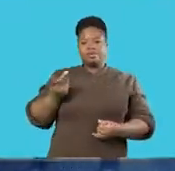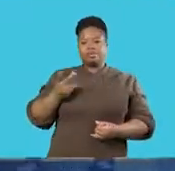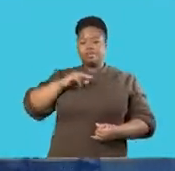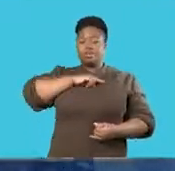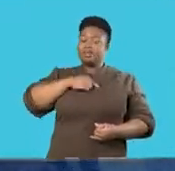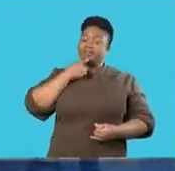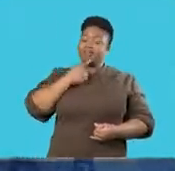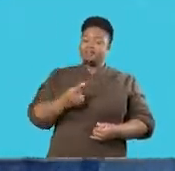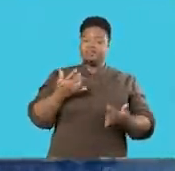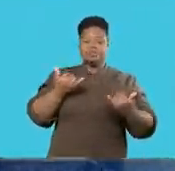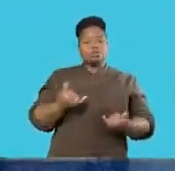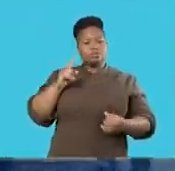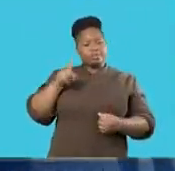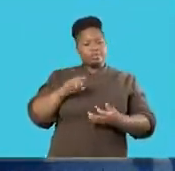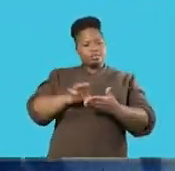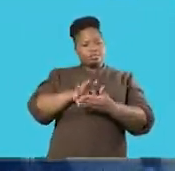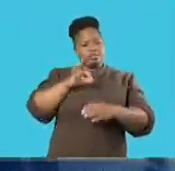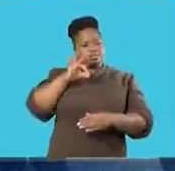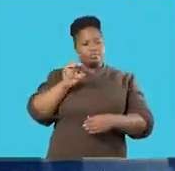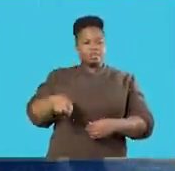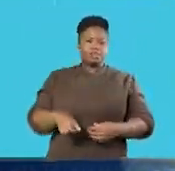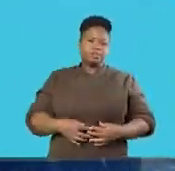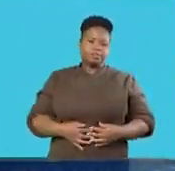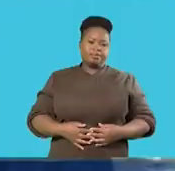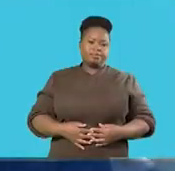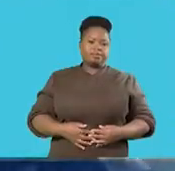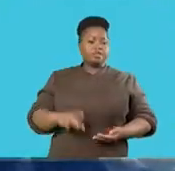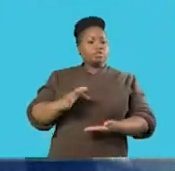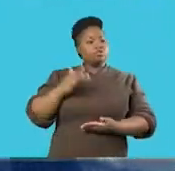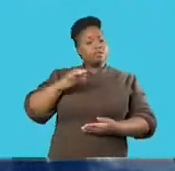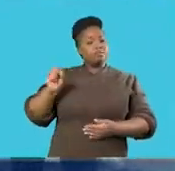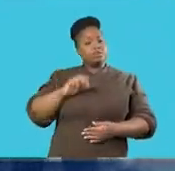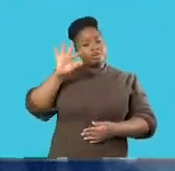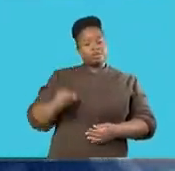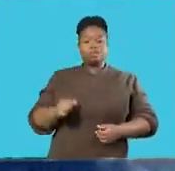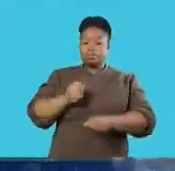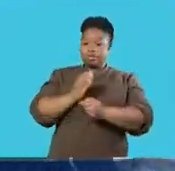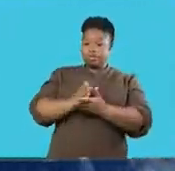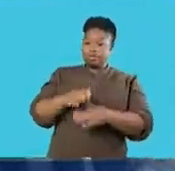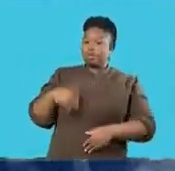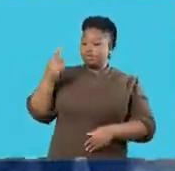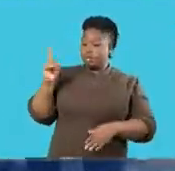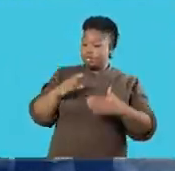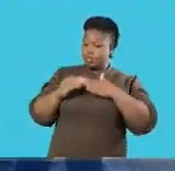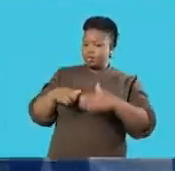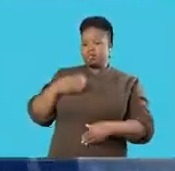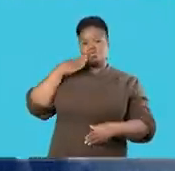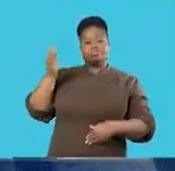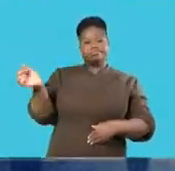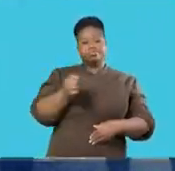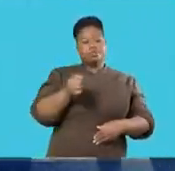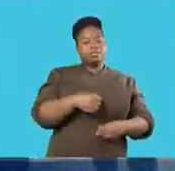tla kena phethagatsong ya dikgetho. Rise Mzantsi's job is to make sure that the right leaders are in politics, they